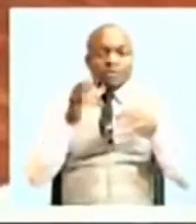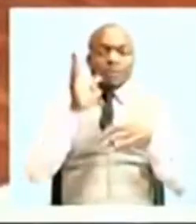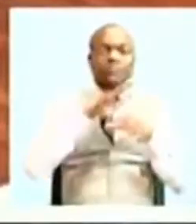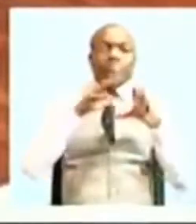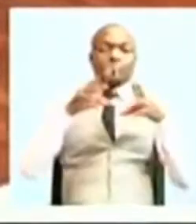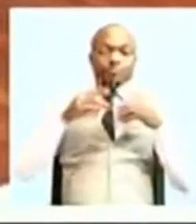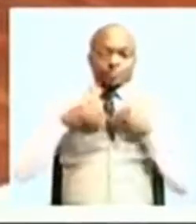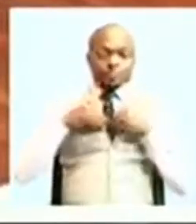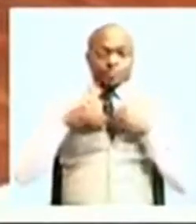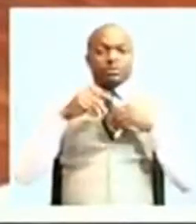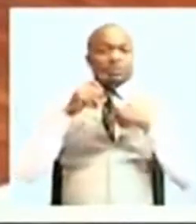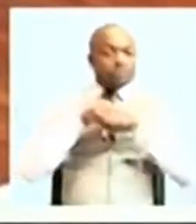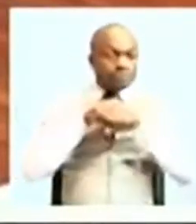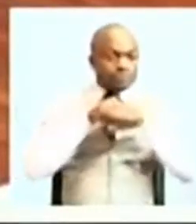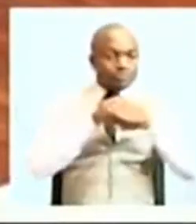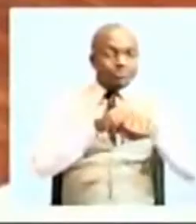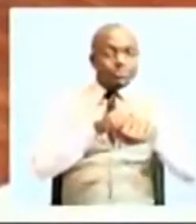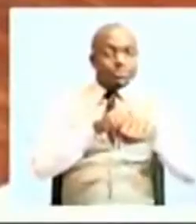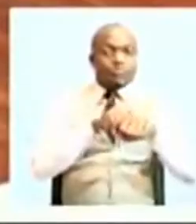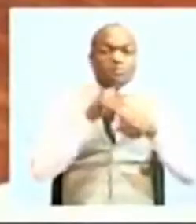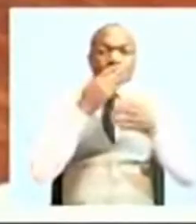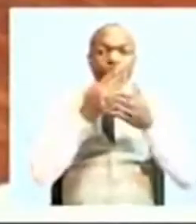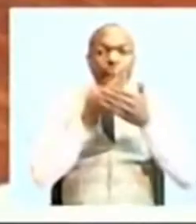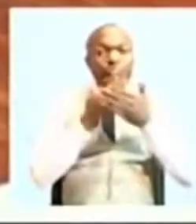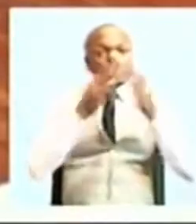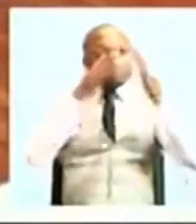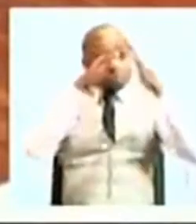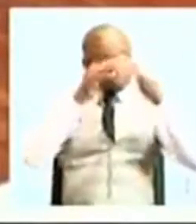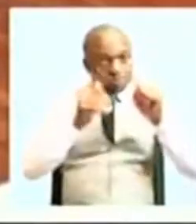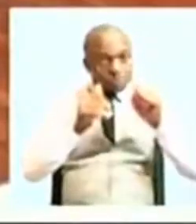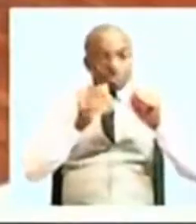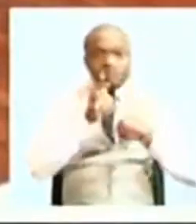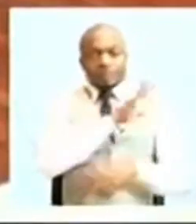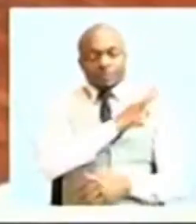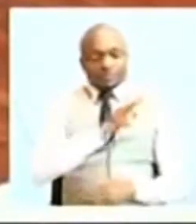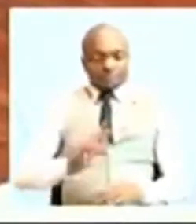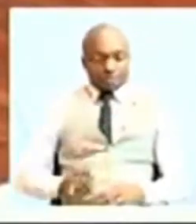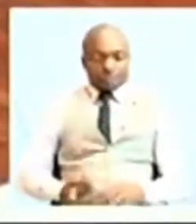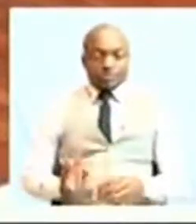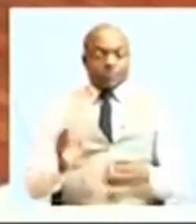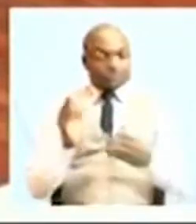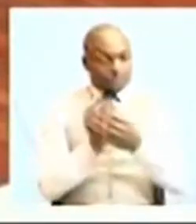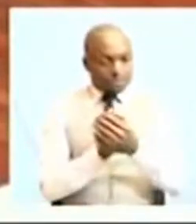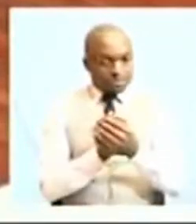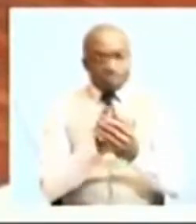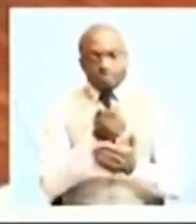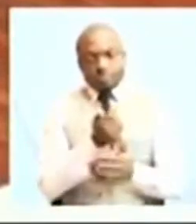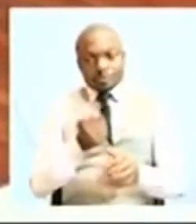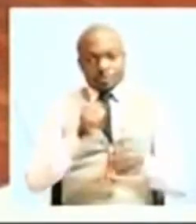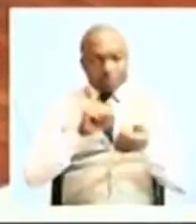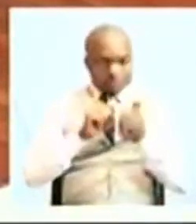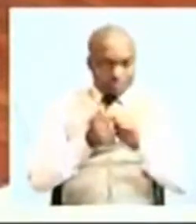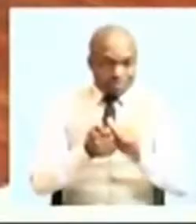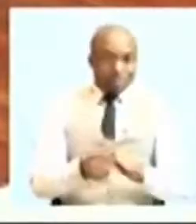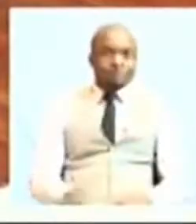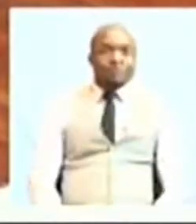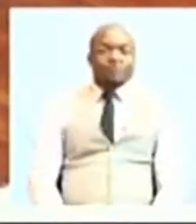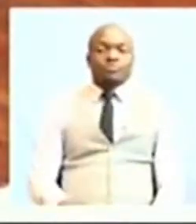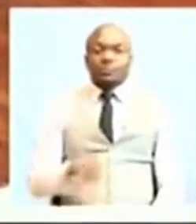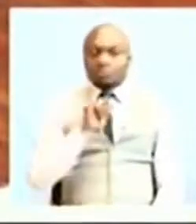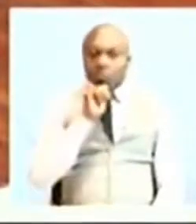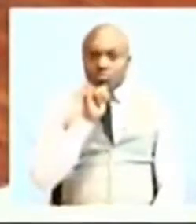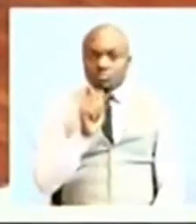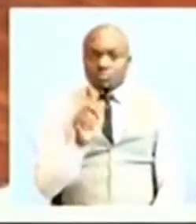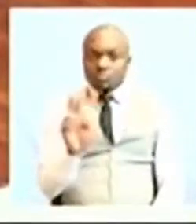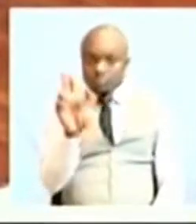as provision of transport, decent accommodation, and meals. The next query, Chair, relates to unspent